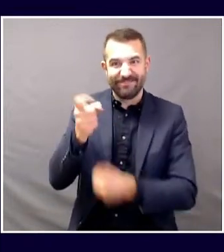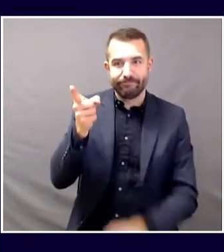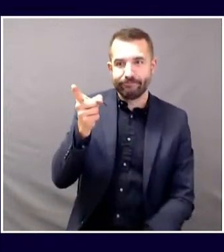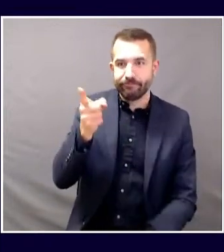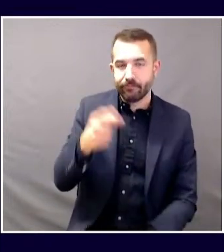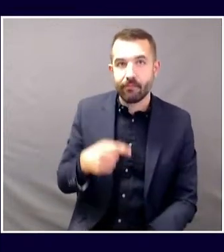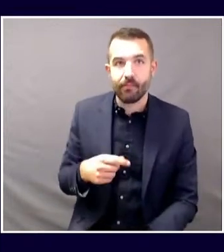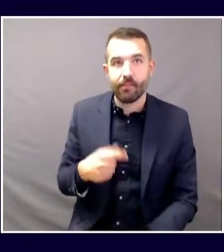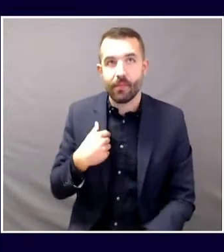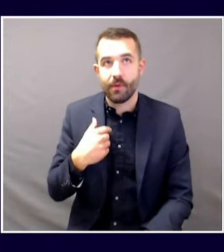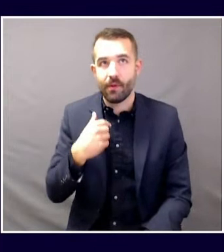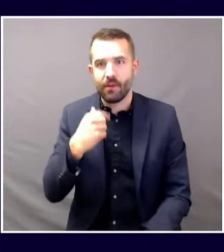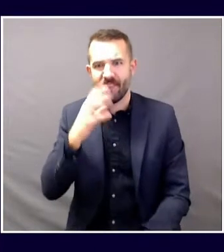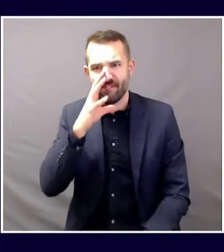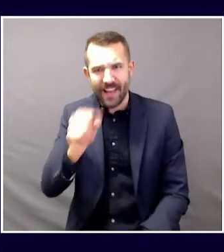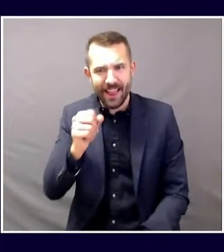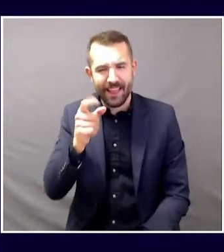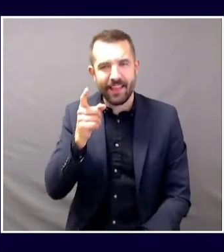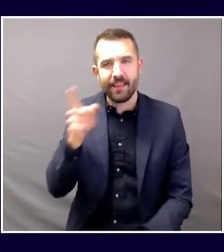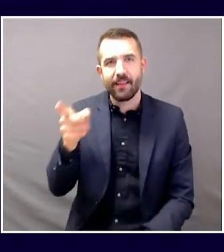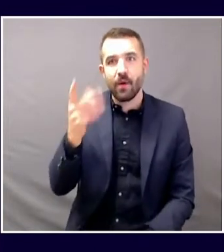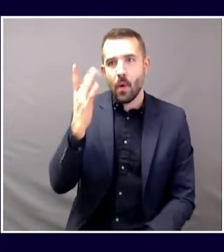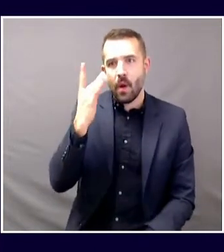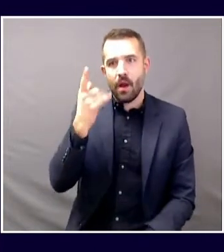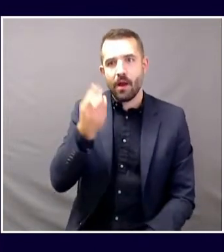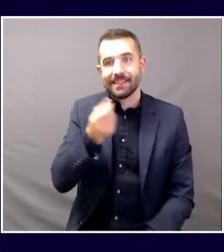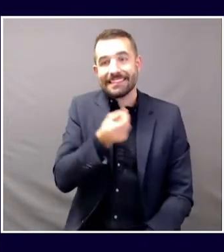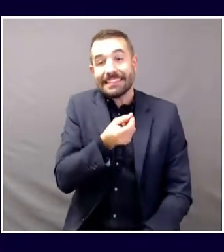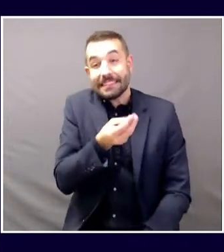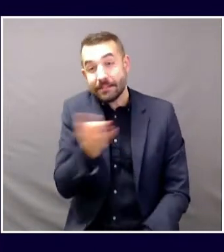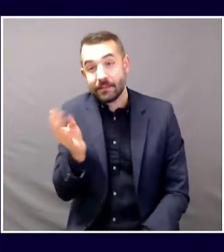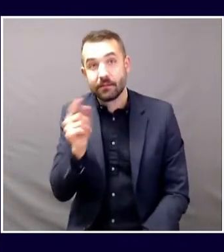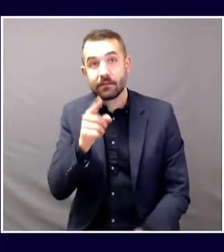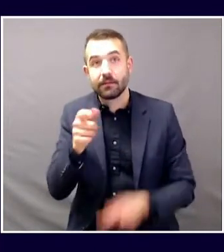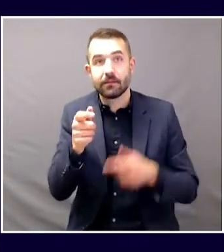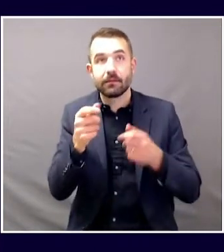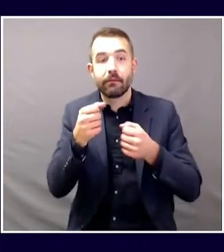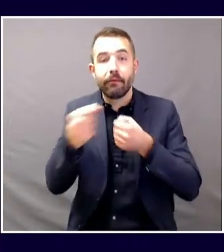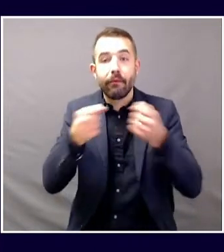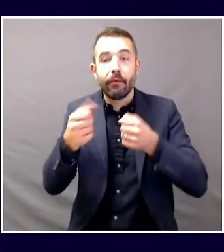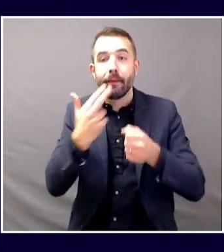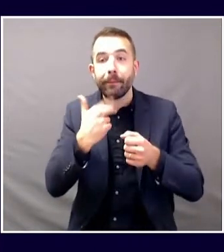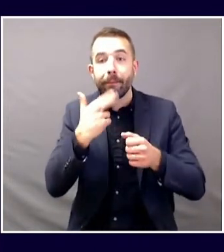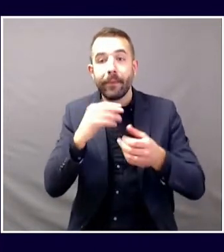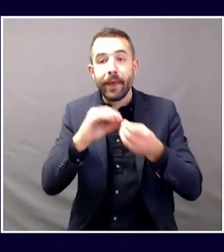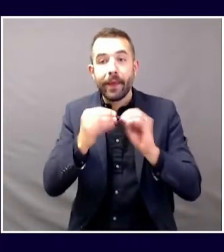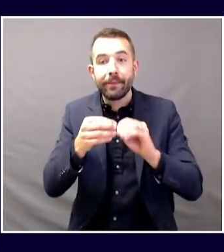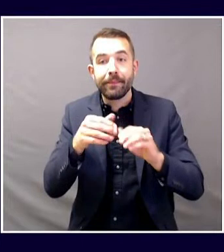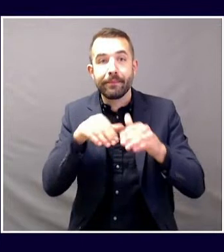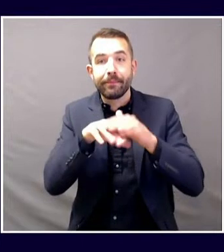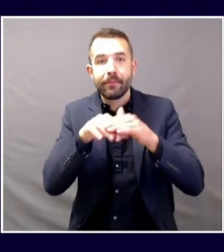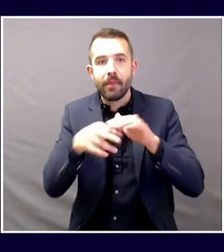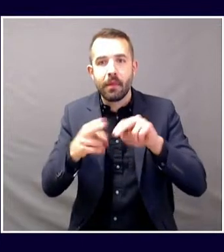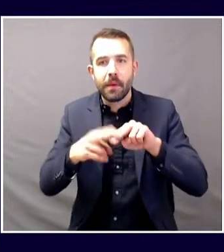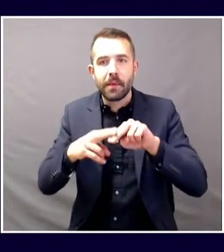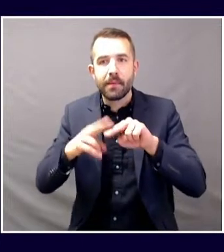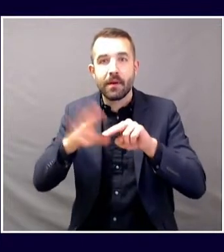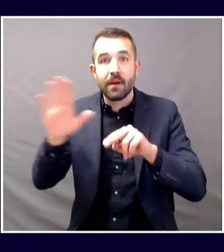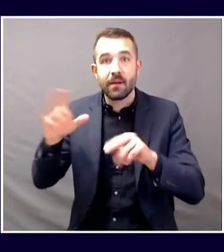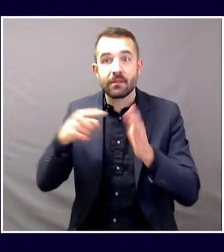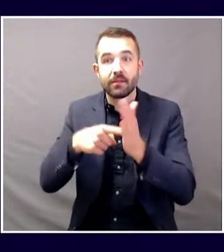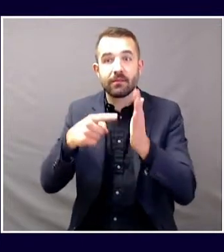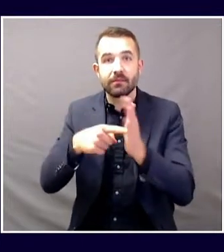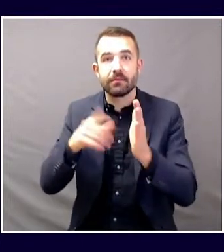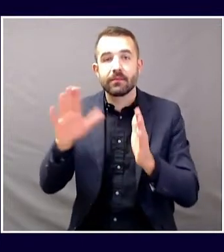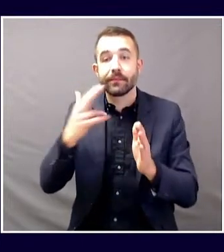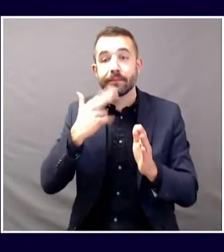had few cases. But one of the things with models is that term sensitivity of the model. Some models, if there's a small